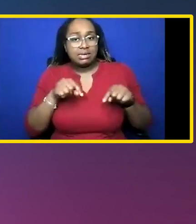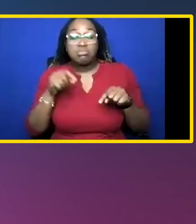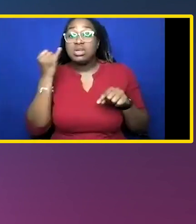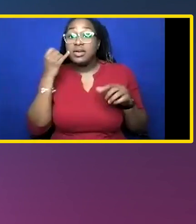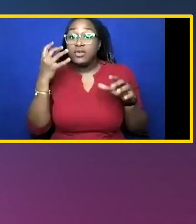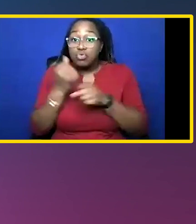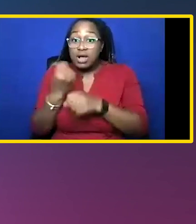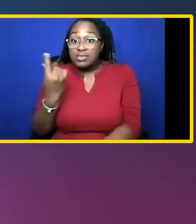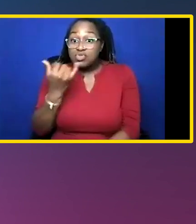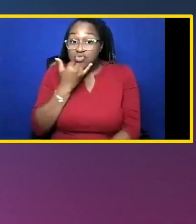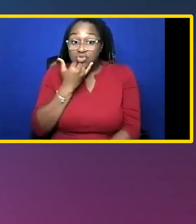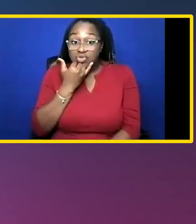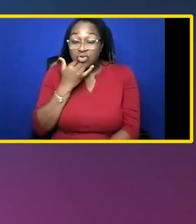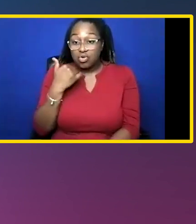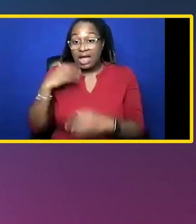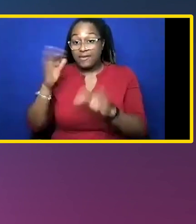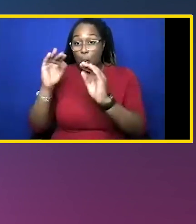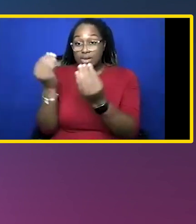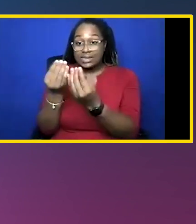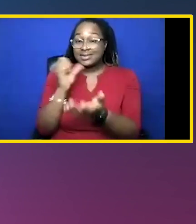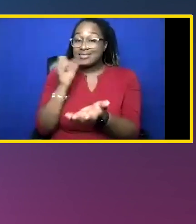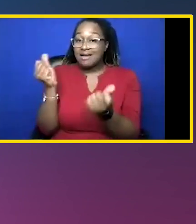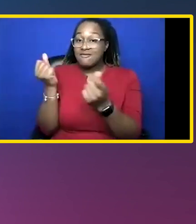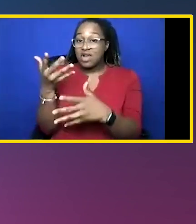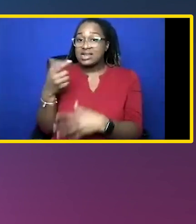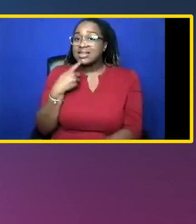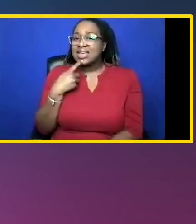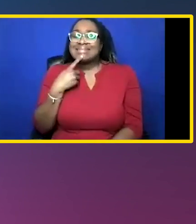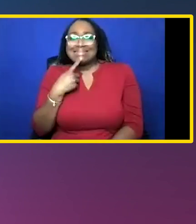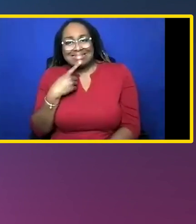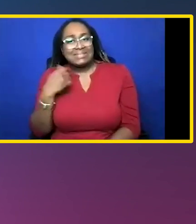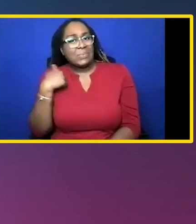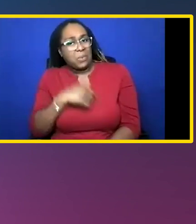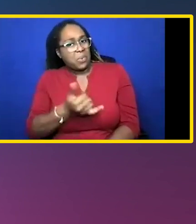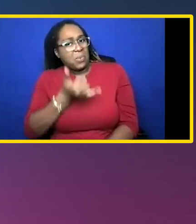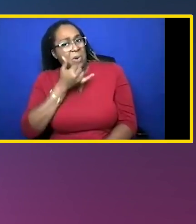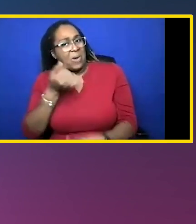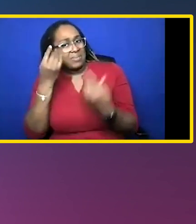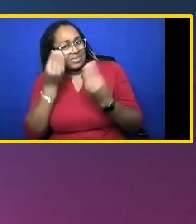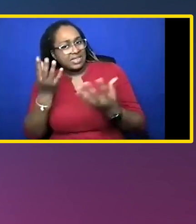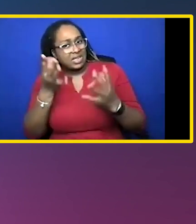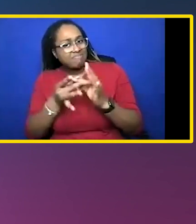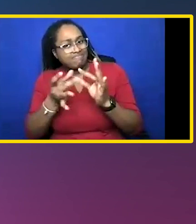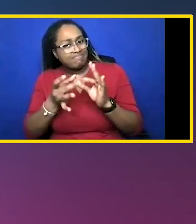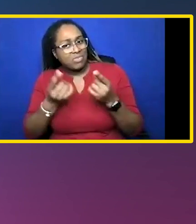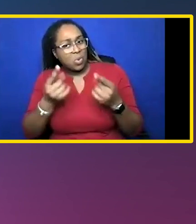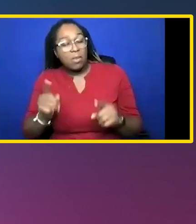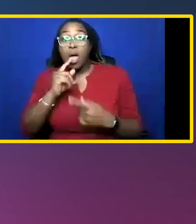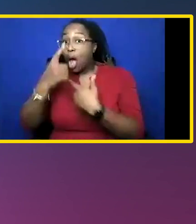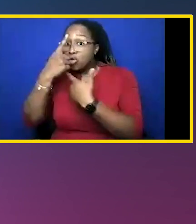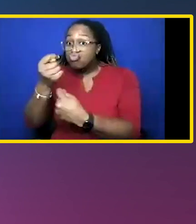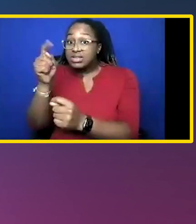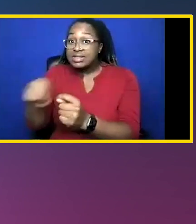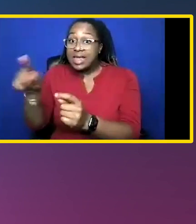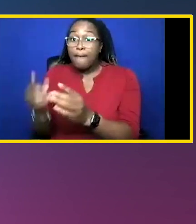wrong, if you have an organization that isn't afraid to come out and say, you know what, we got this wrong, here's what happened, I will trust that place more